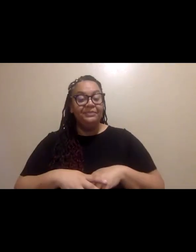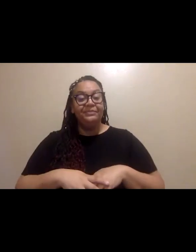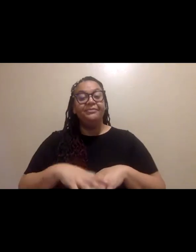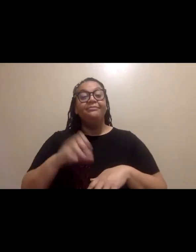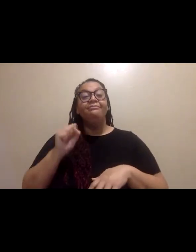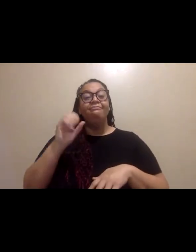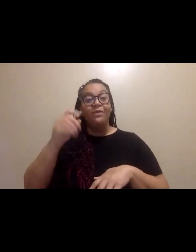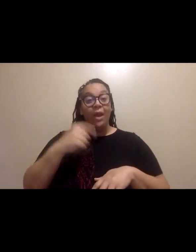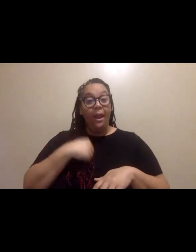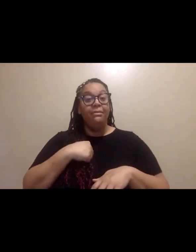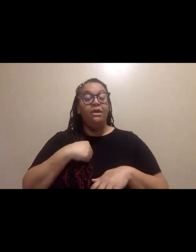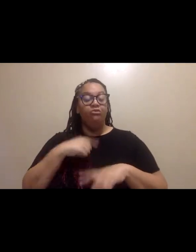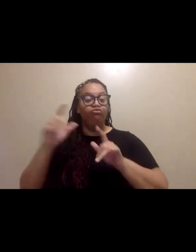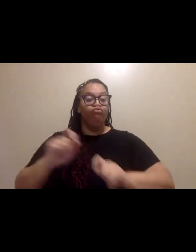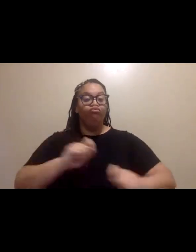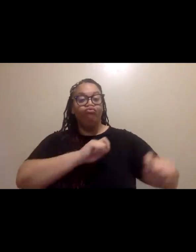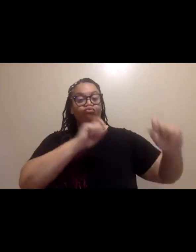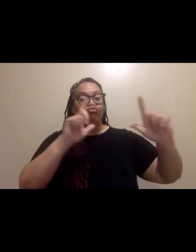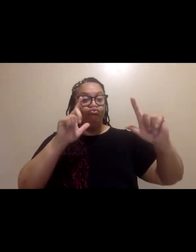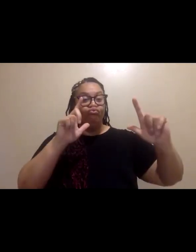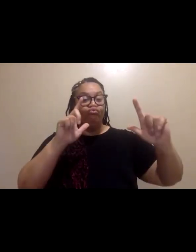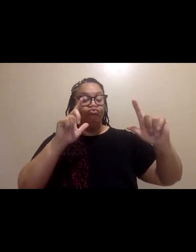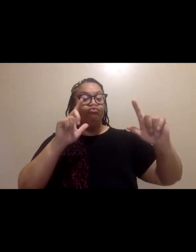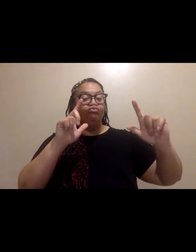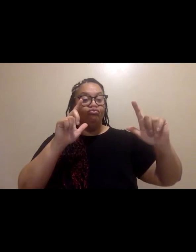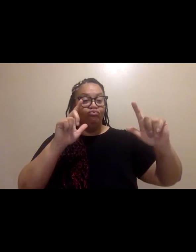share some slides with you,